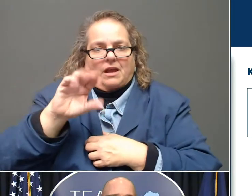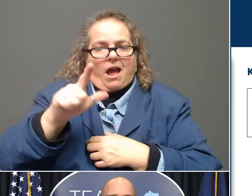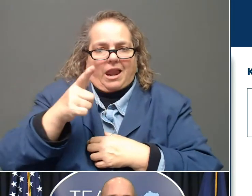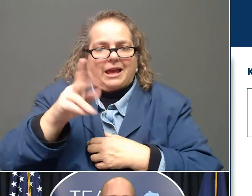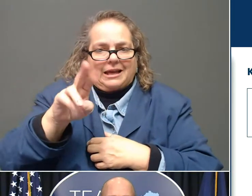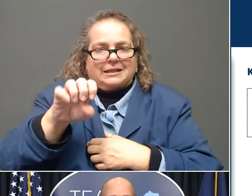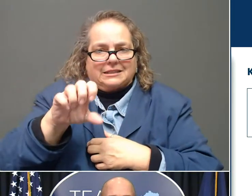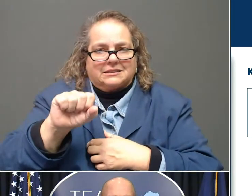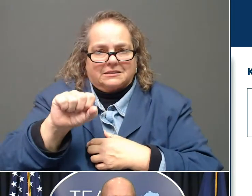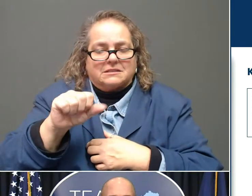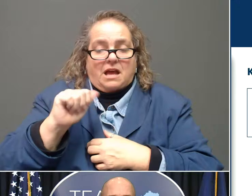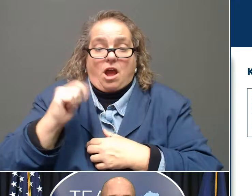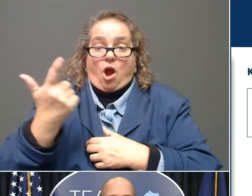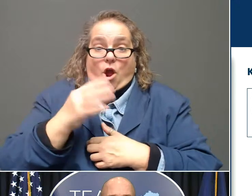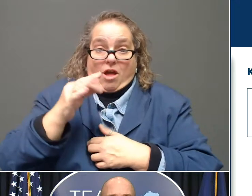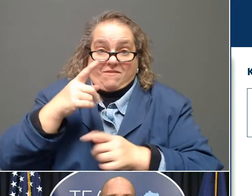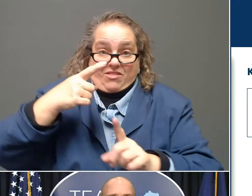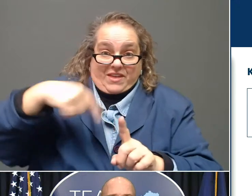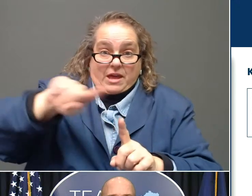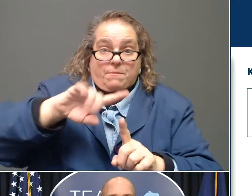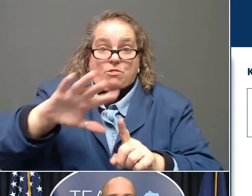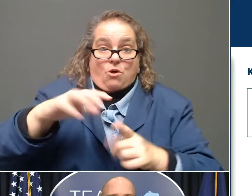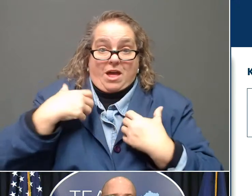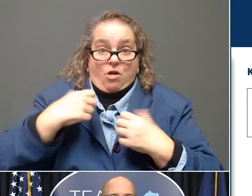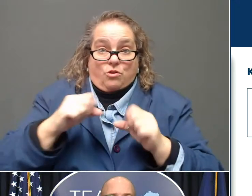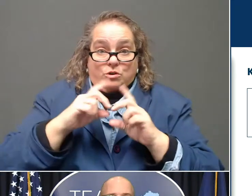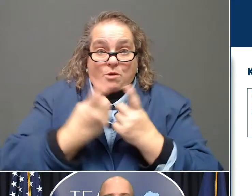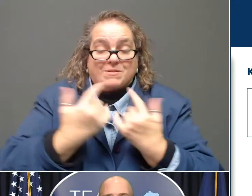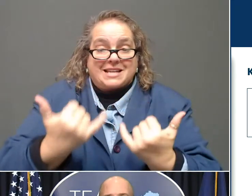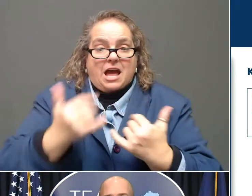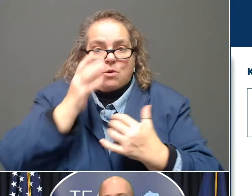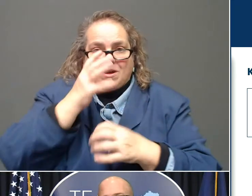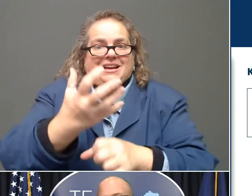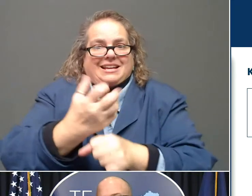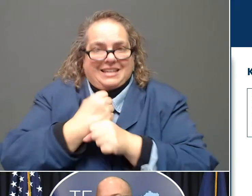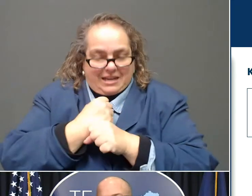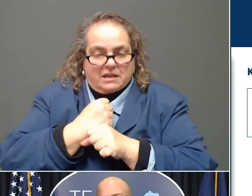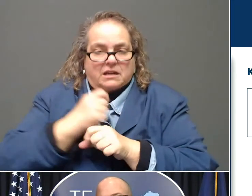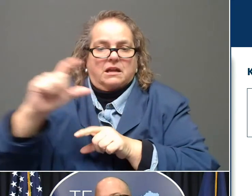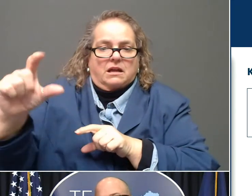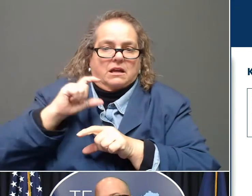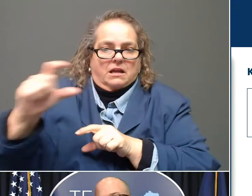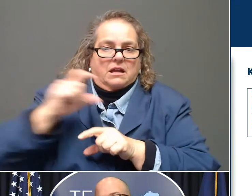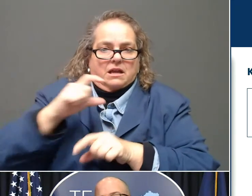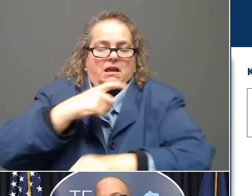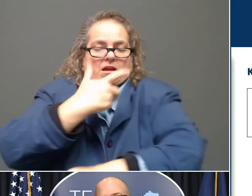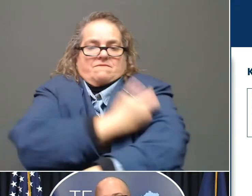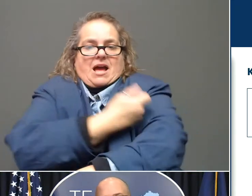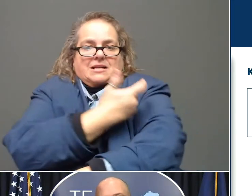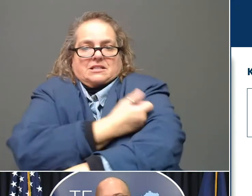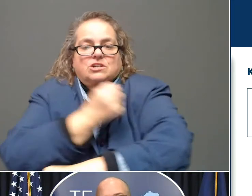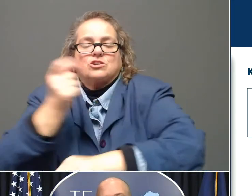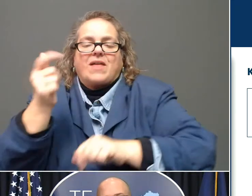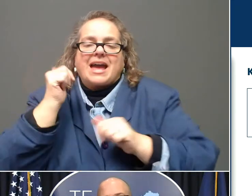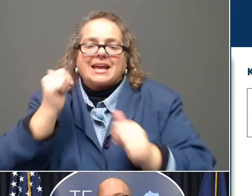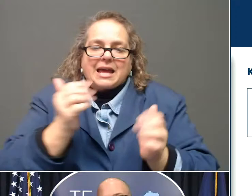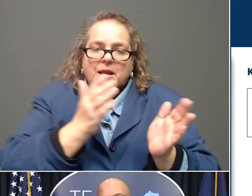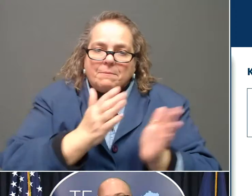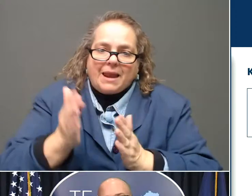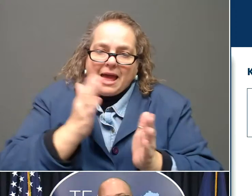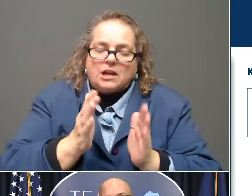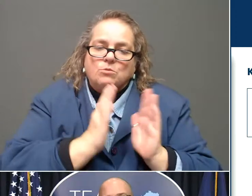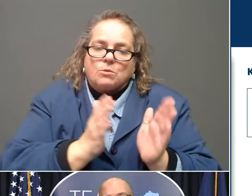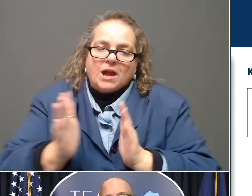service the 120 counties. This complexity is glorious when you think about local control